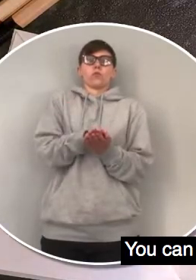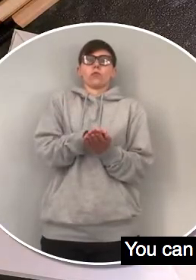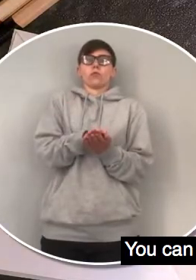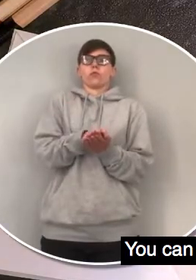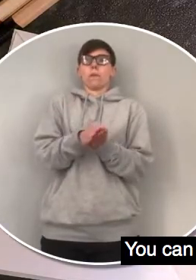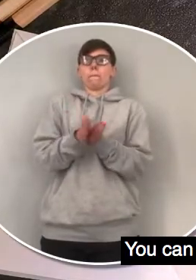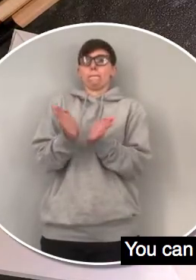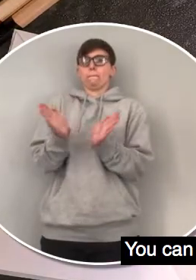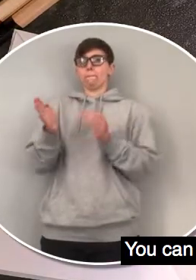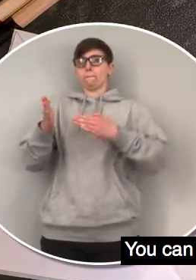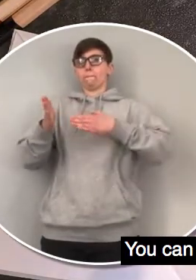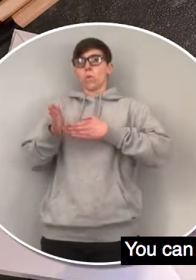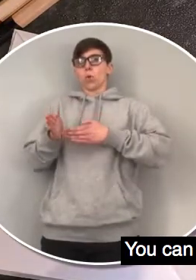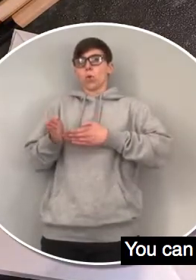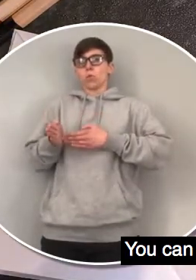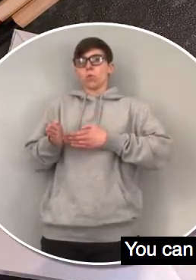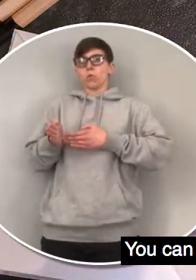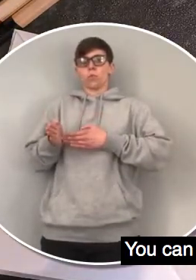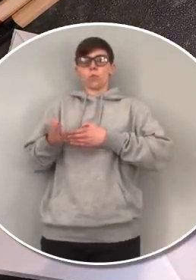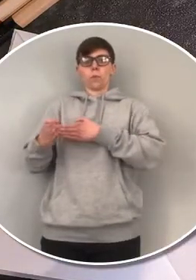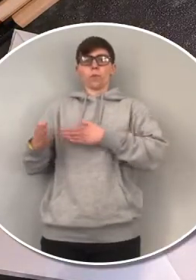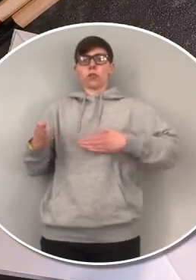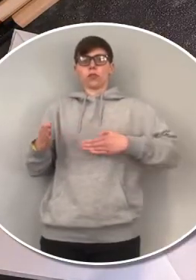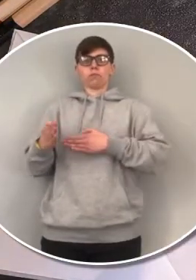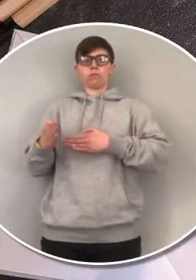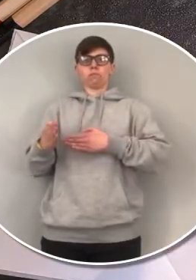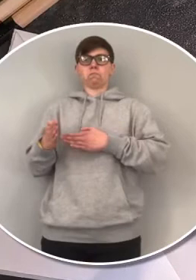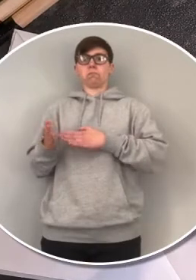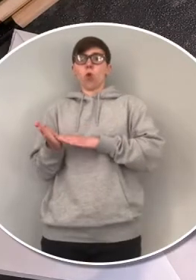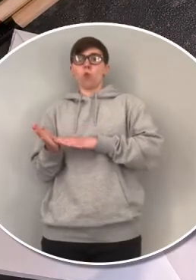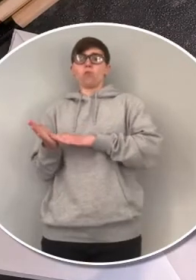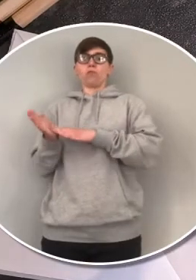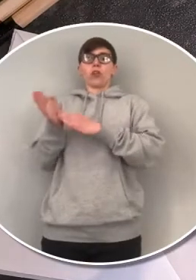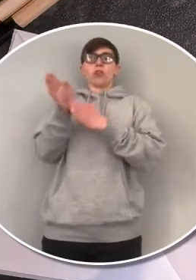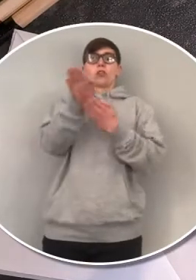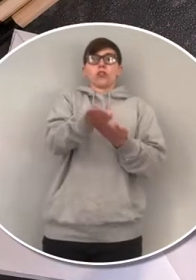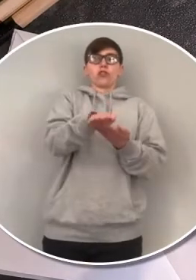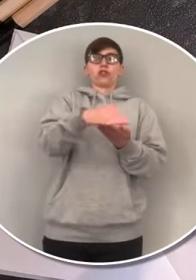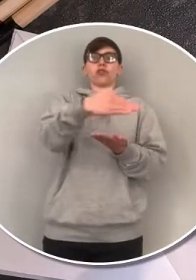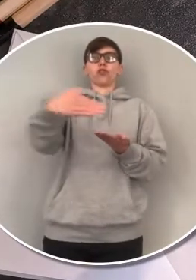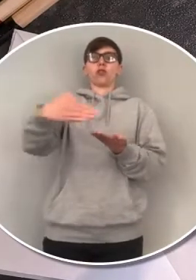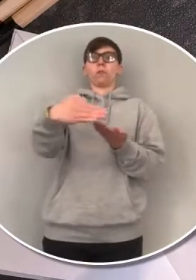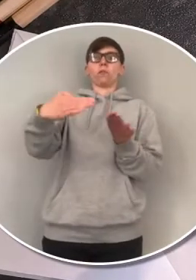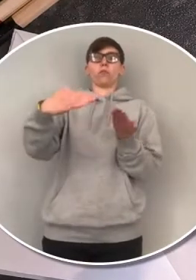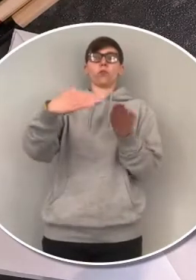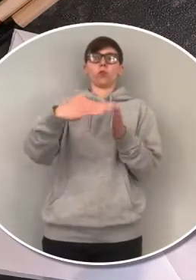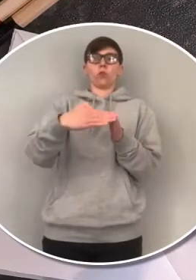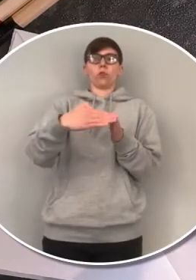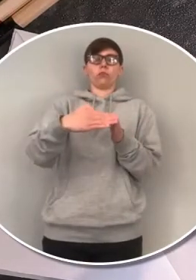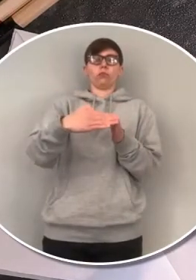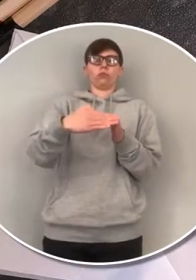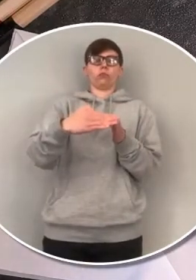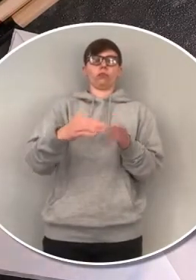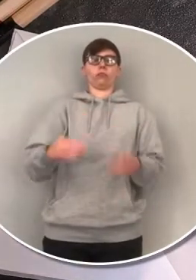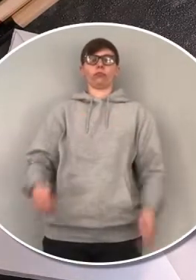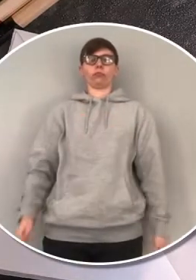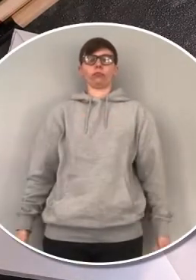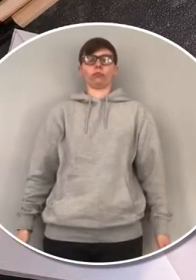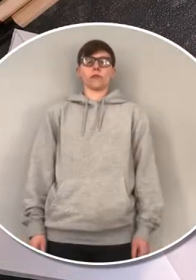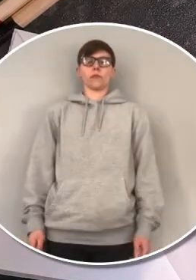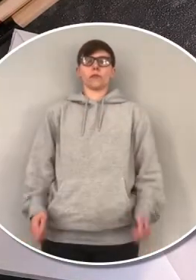top edge of the paper. Make sure both edges line up